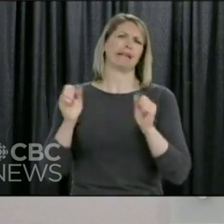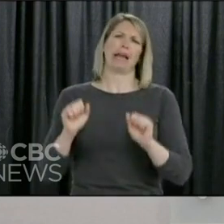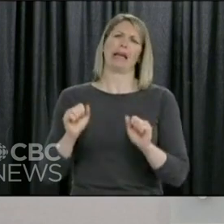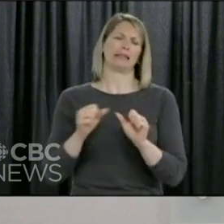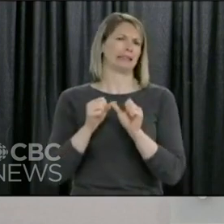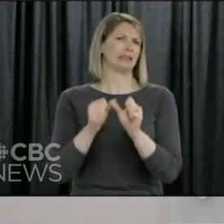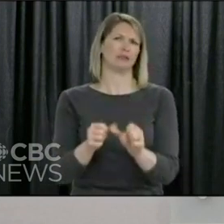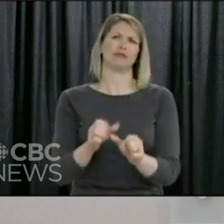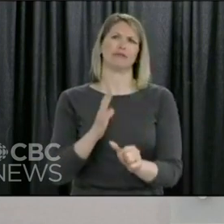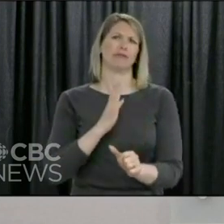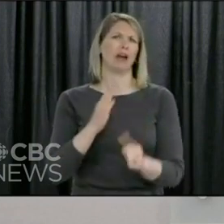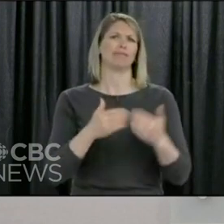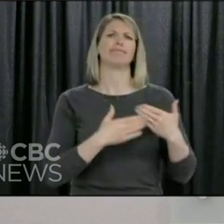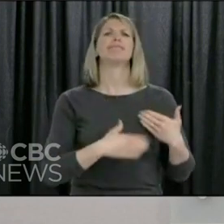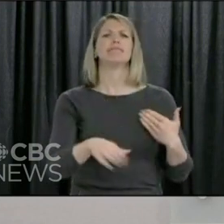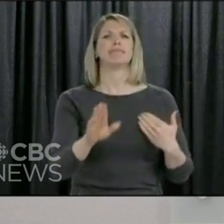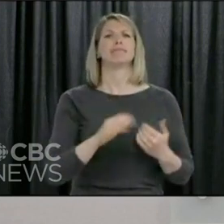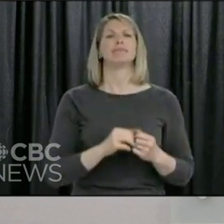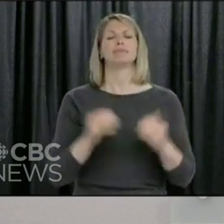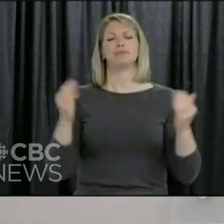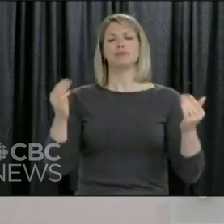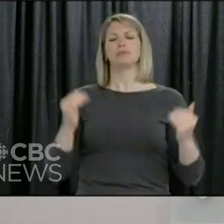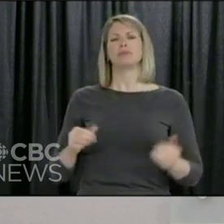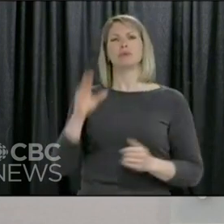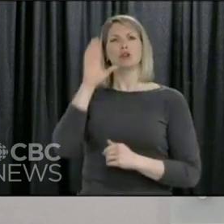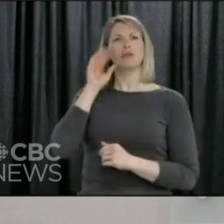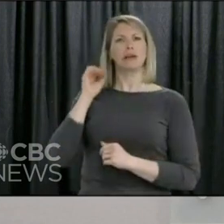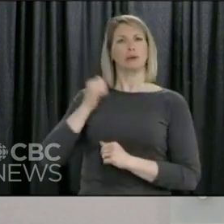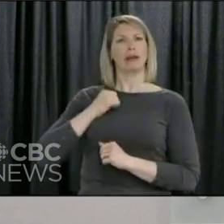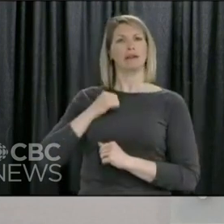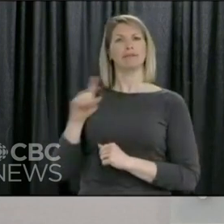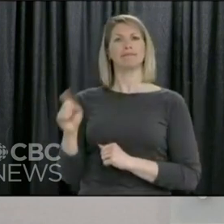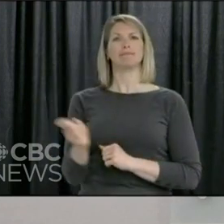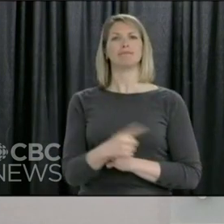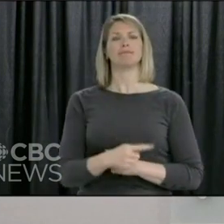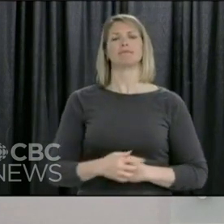Butler of Radio Canada. Please go ahead.